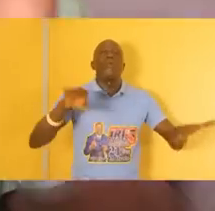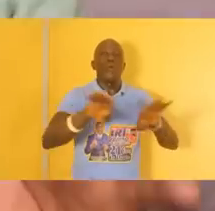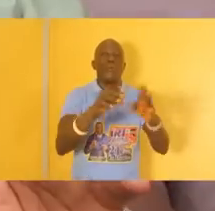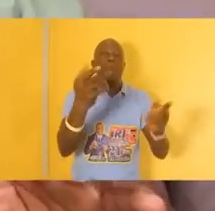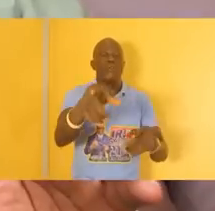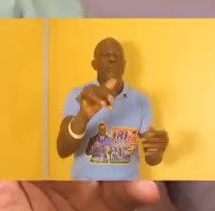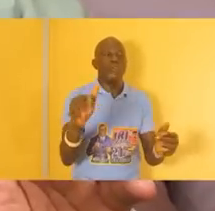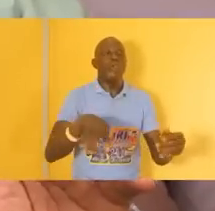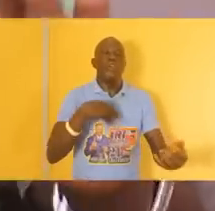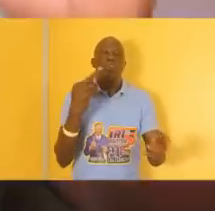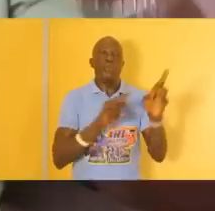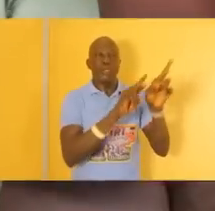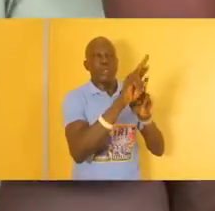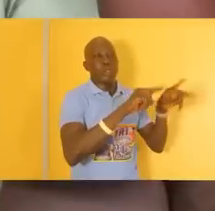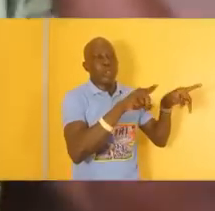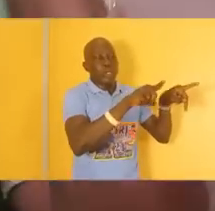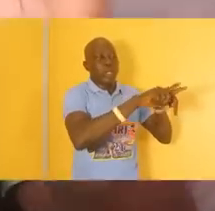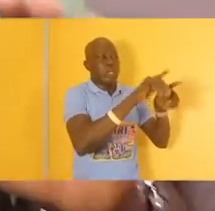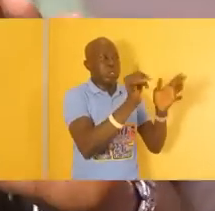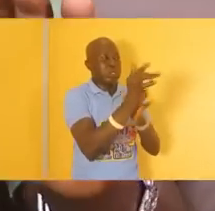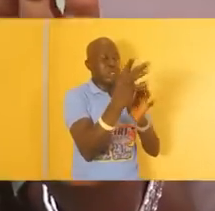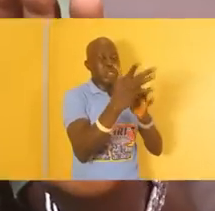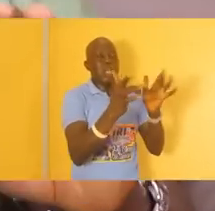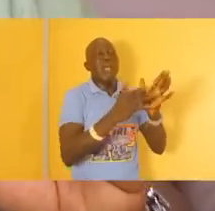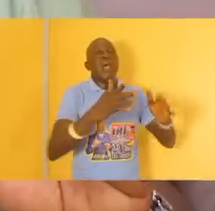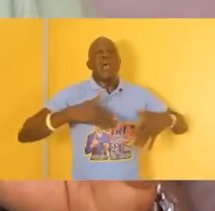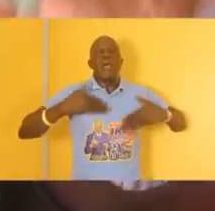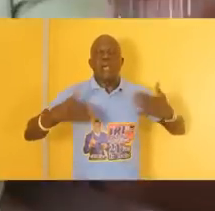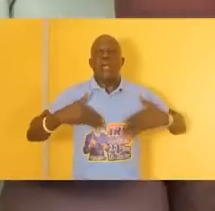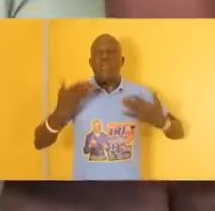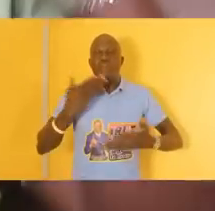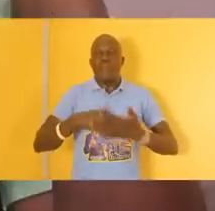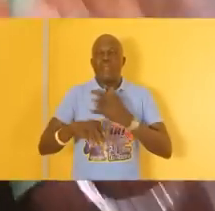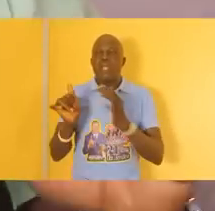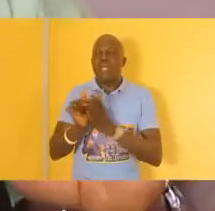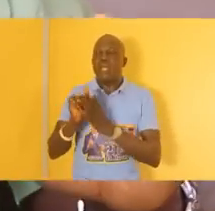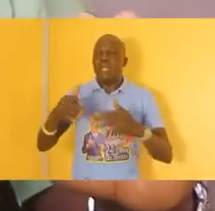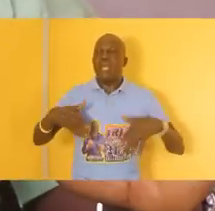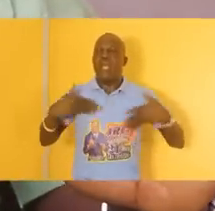Jesus. Comes to your